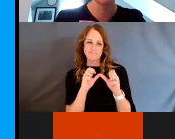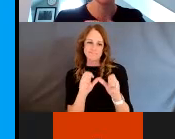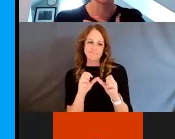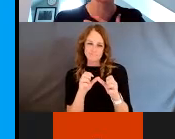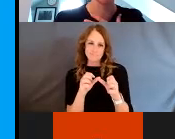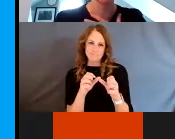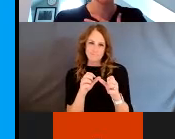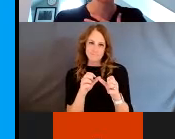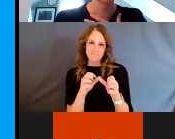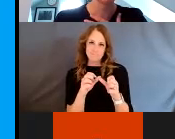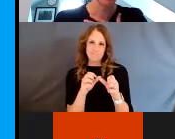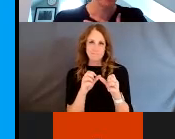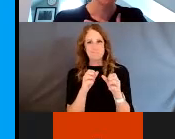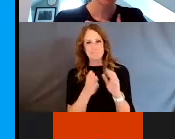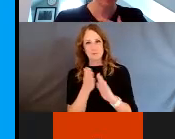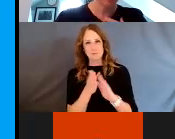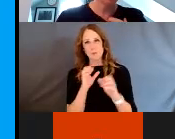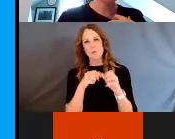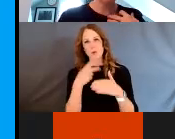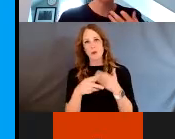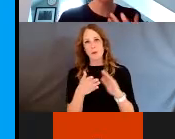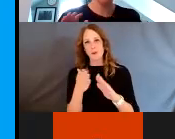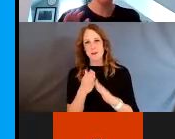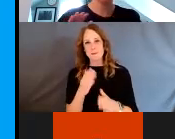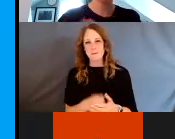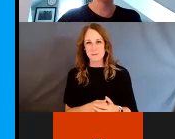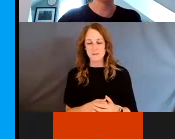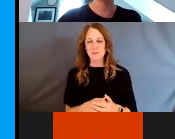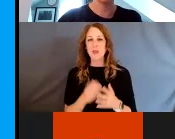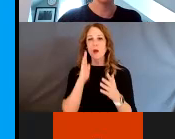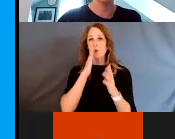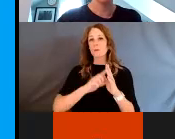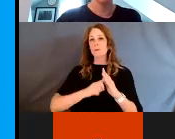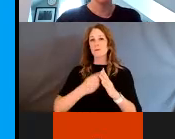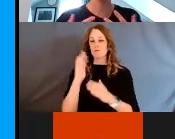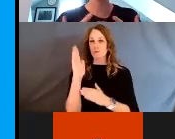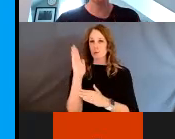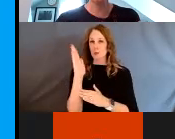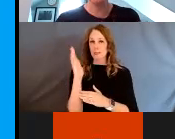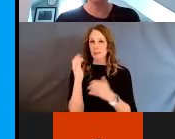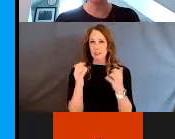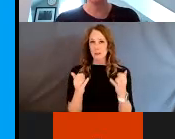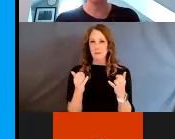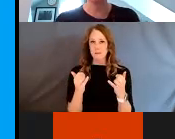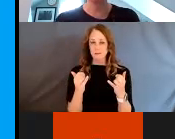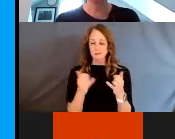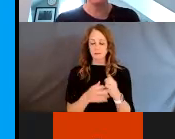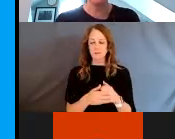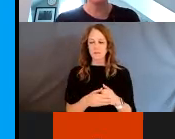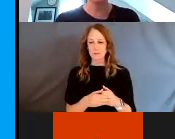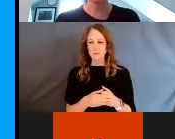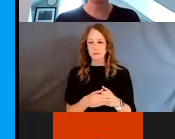keeping this program running. So with that, we are going to start our presentation. And really, I would say